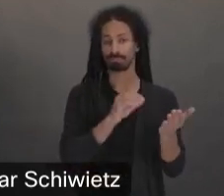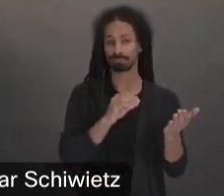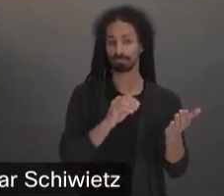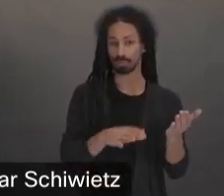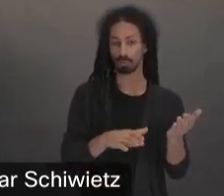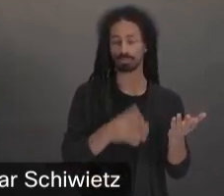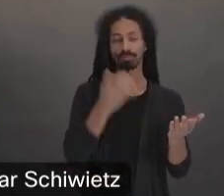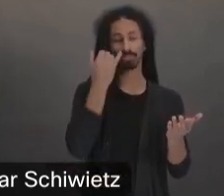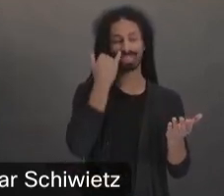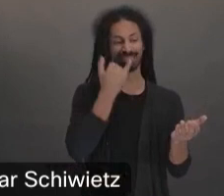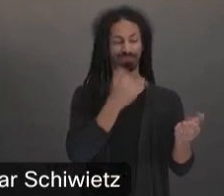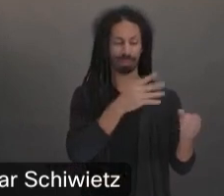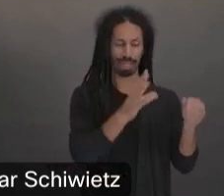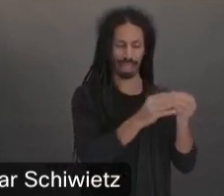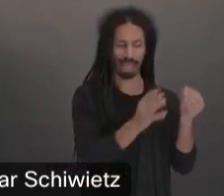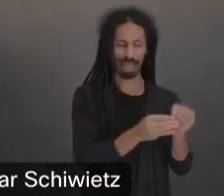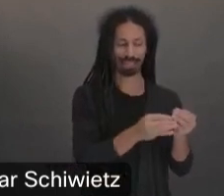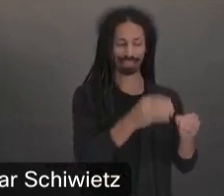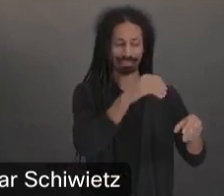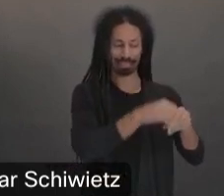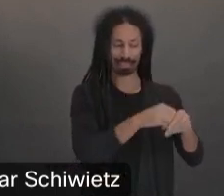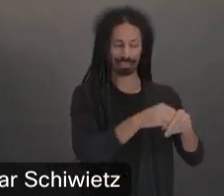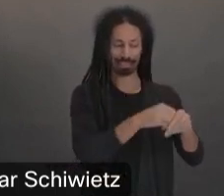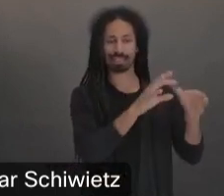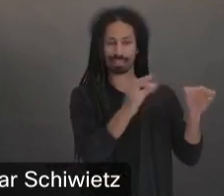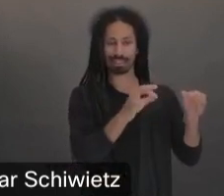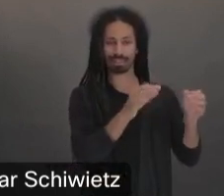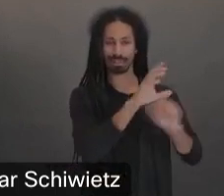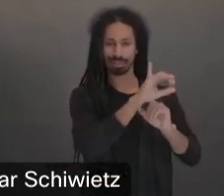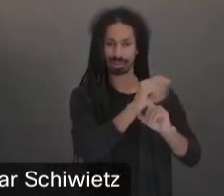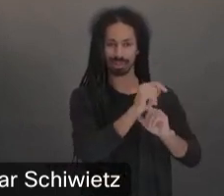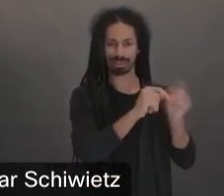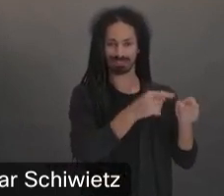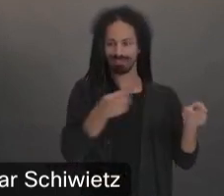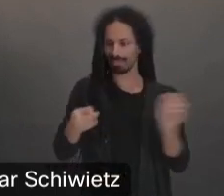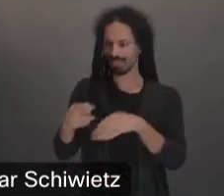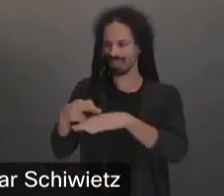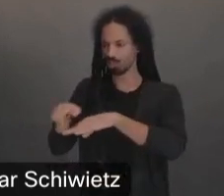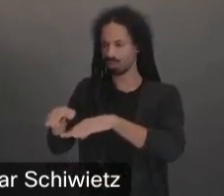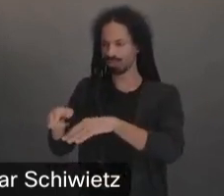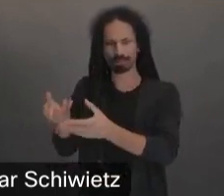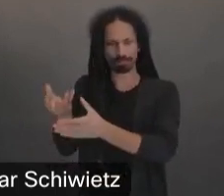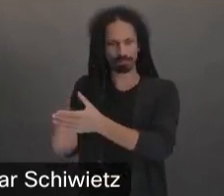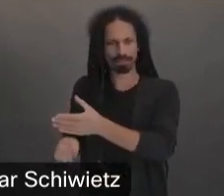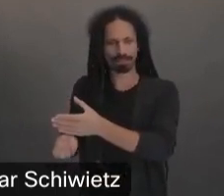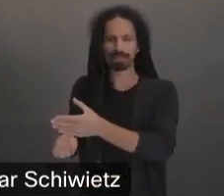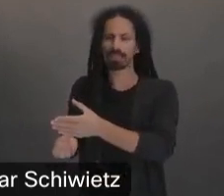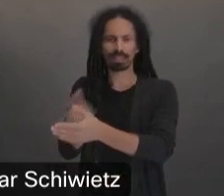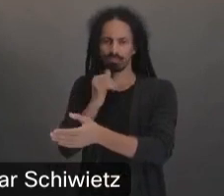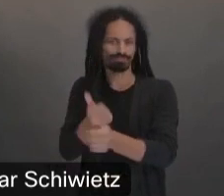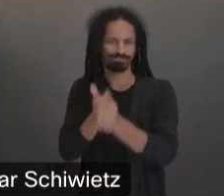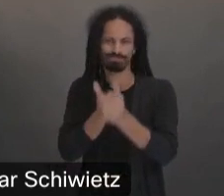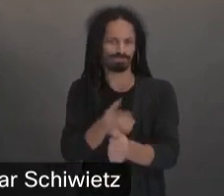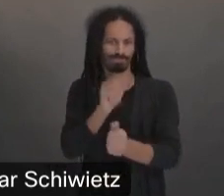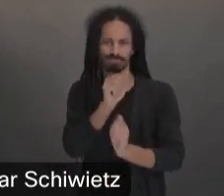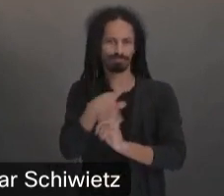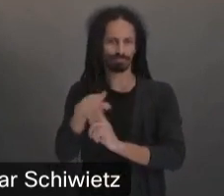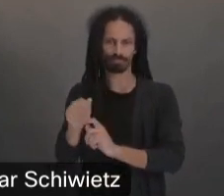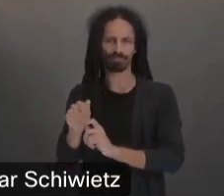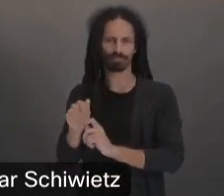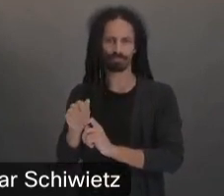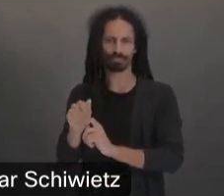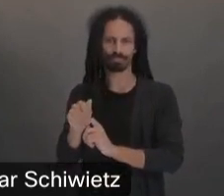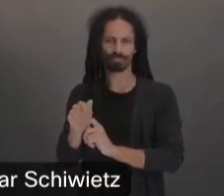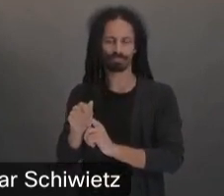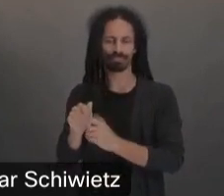in-text citations, but you don't provide a reference entry, then you've not adhered to APA. And you